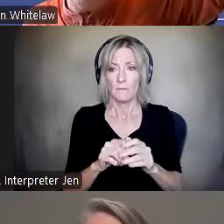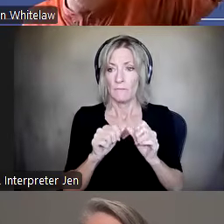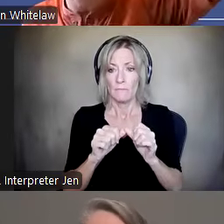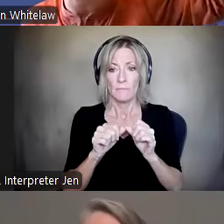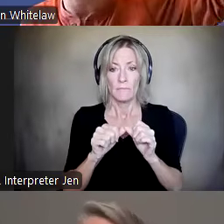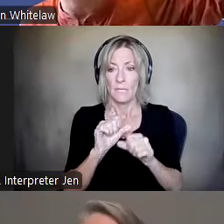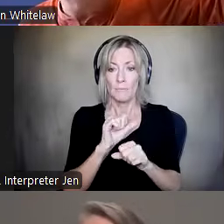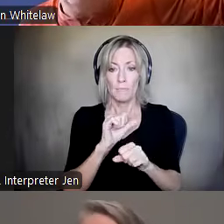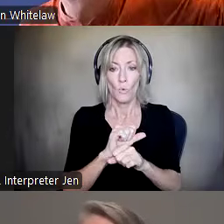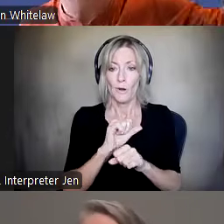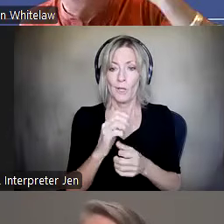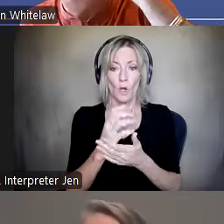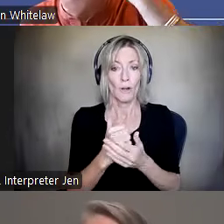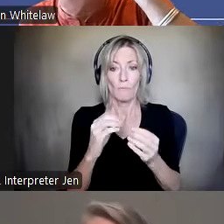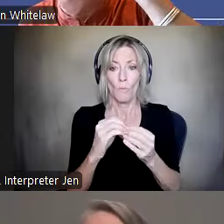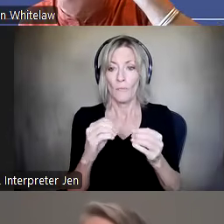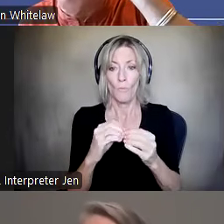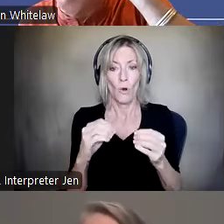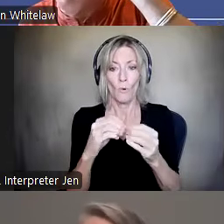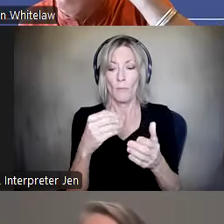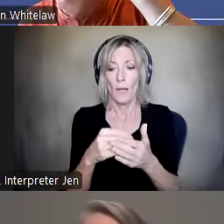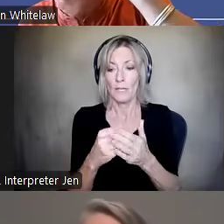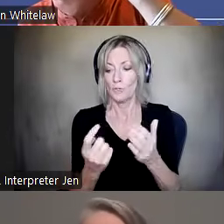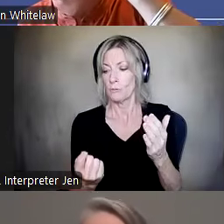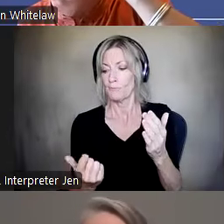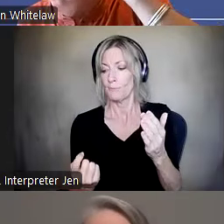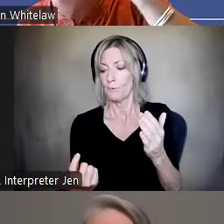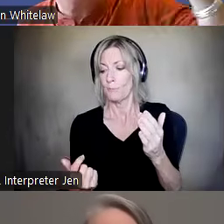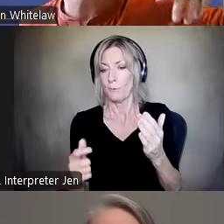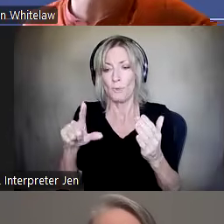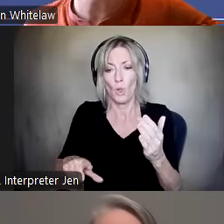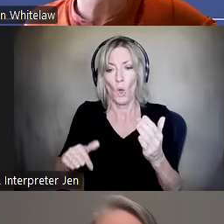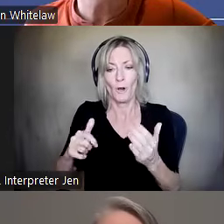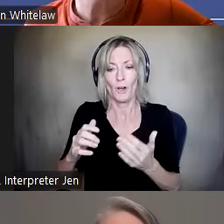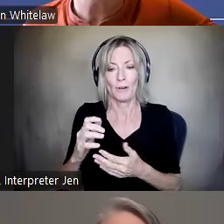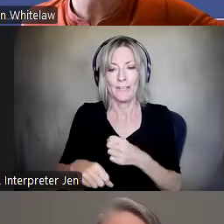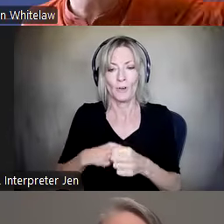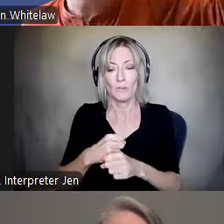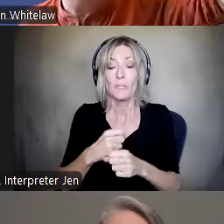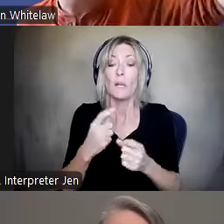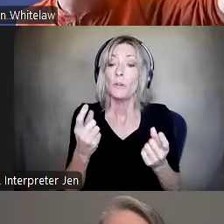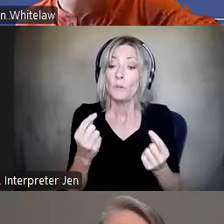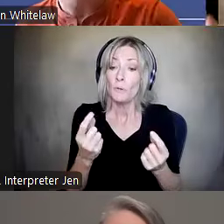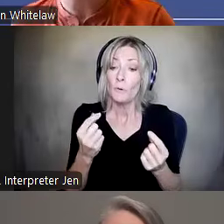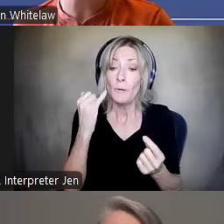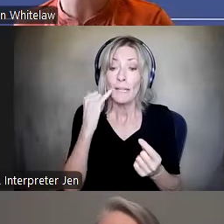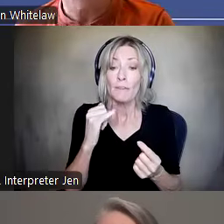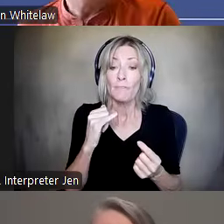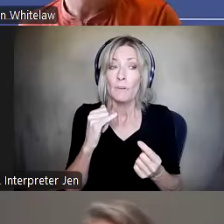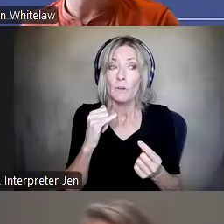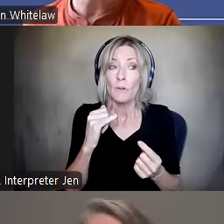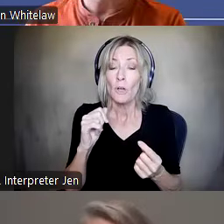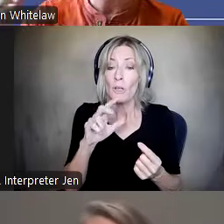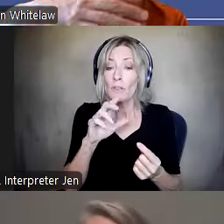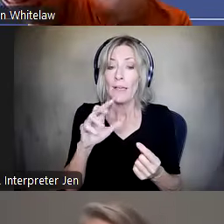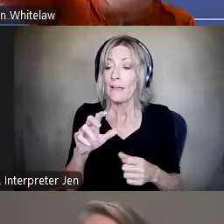more money and you so that the lower ones drop off. I mean, I do think the way you can do something about it is if your 35th year is zero and